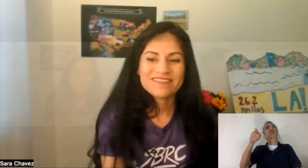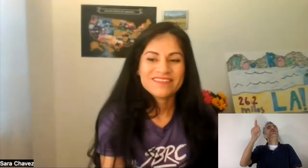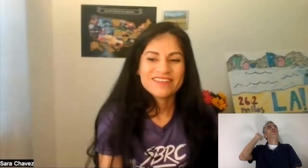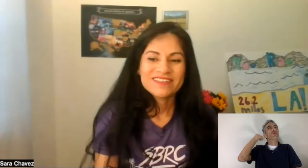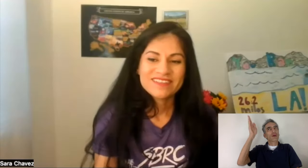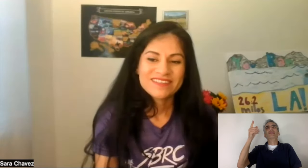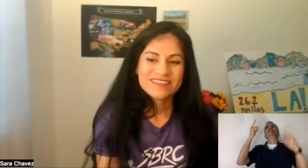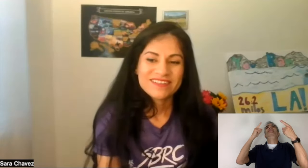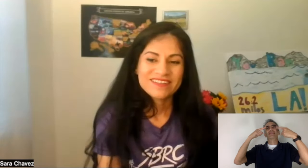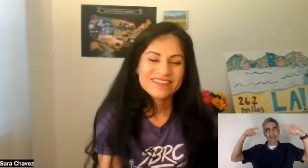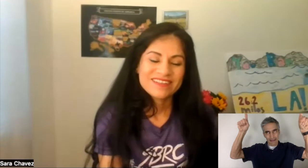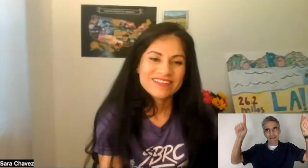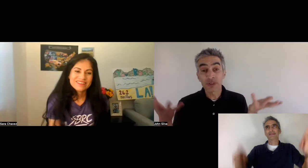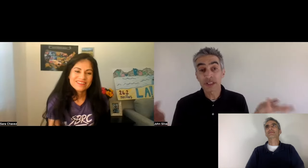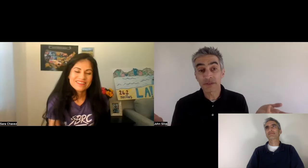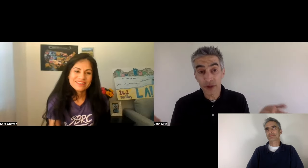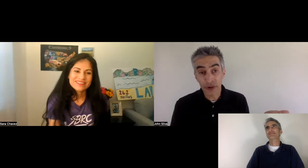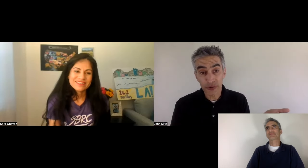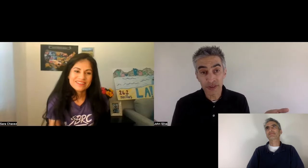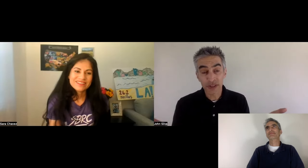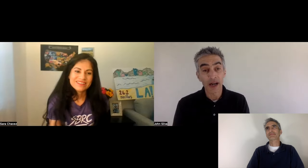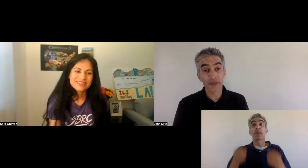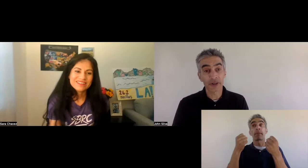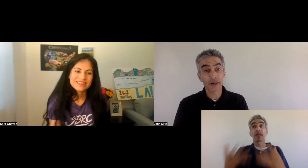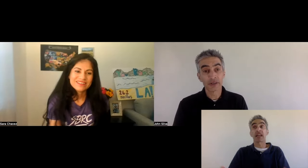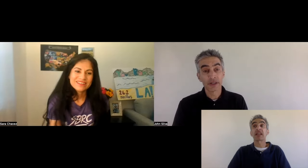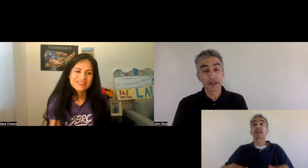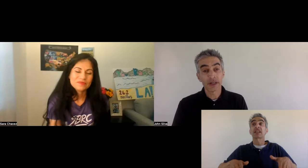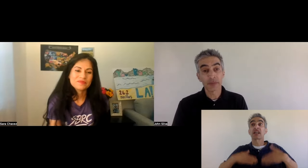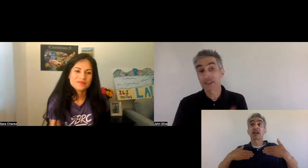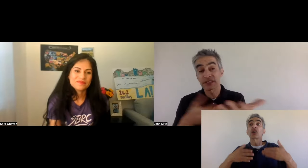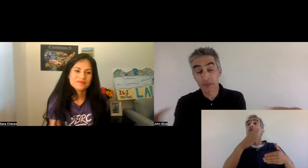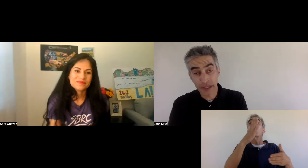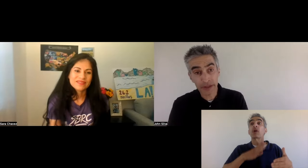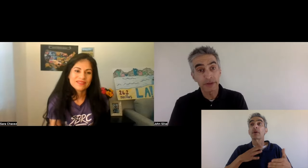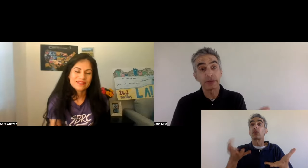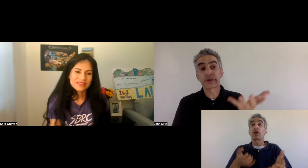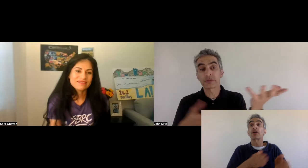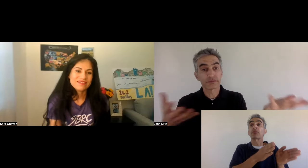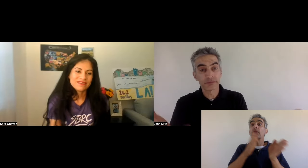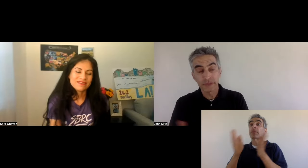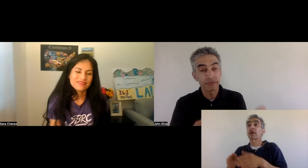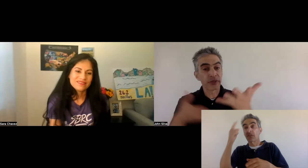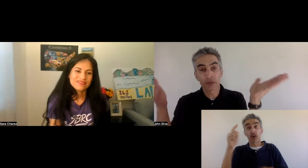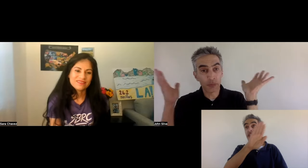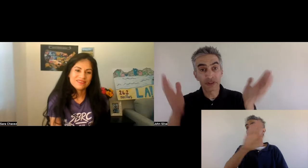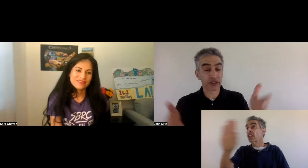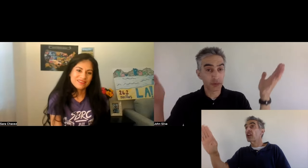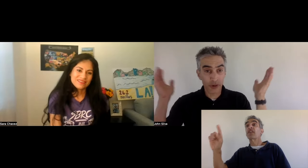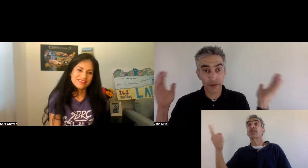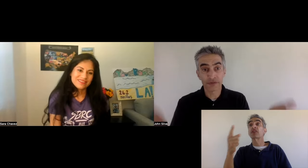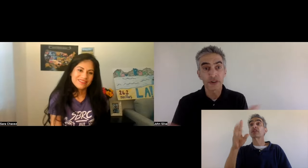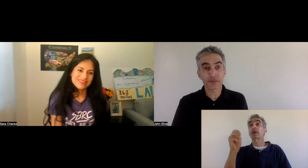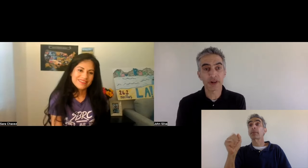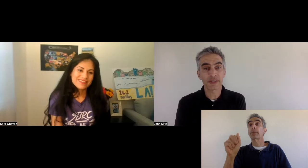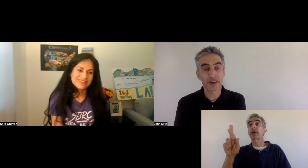Very good. What advice would you give those out there, particularly someone like you, young woman is going to